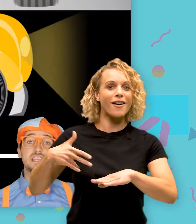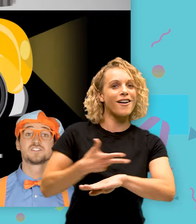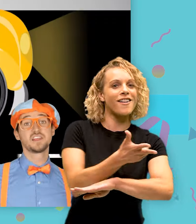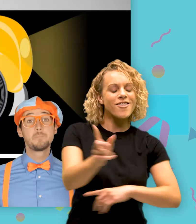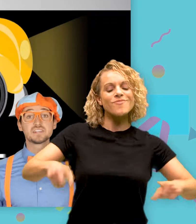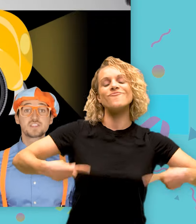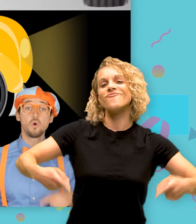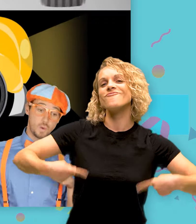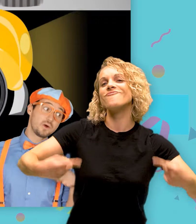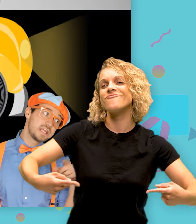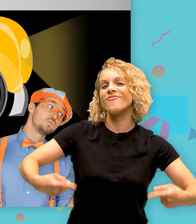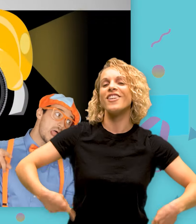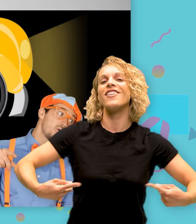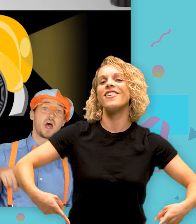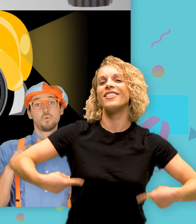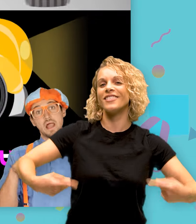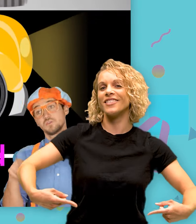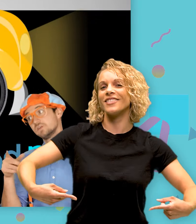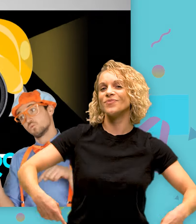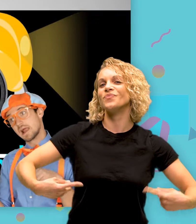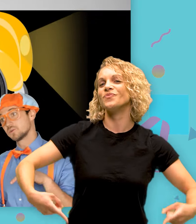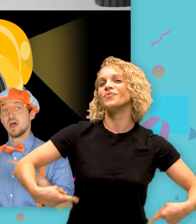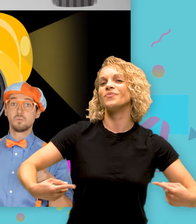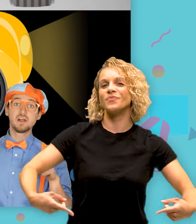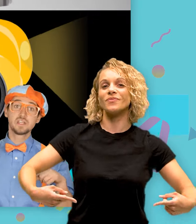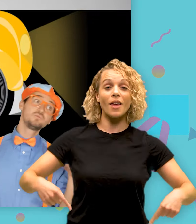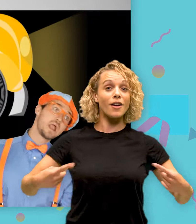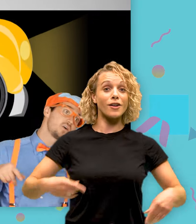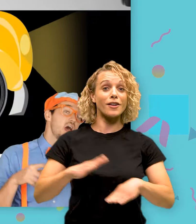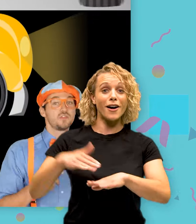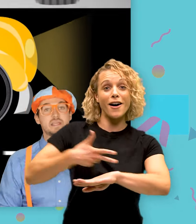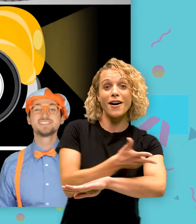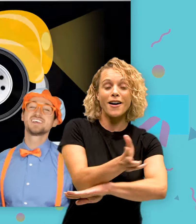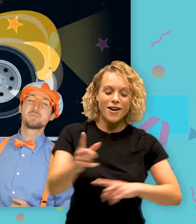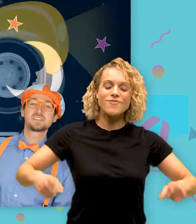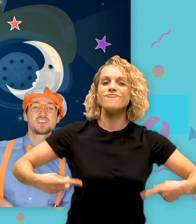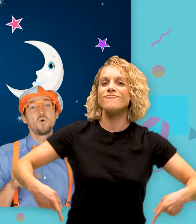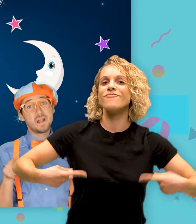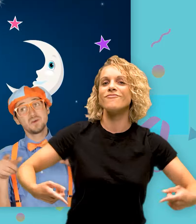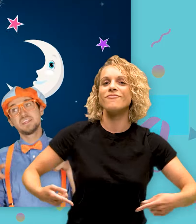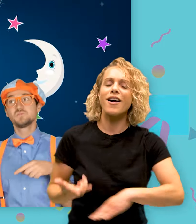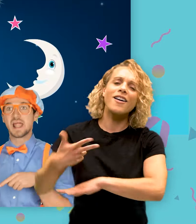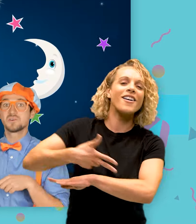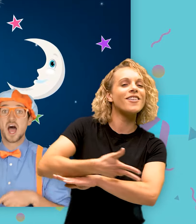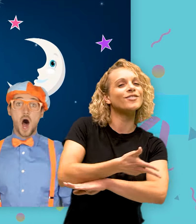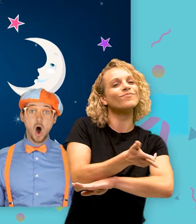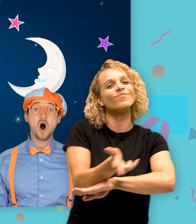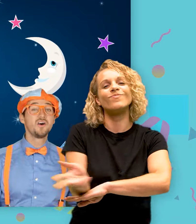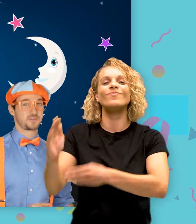The wheels on the bus go round and round, round and round, round and round. The wheels on the bus go round and